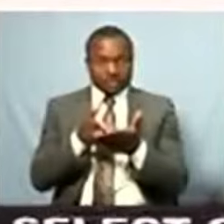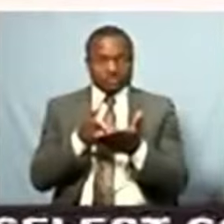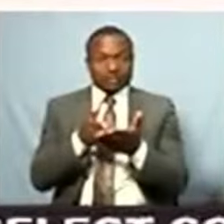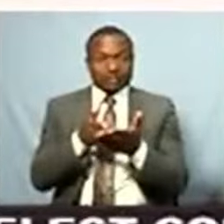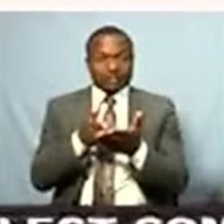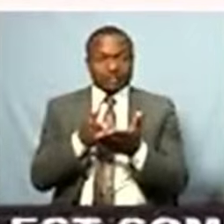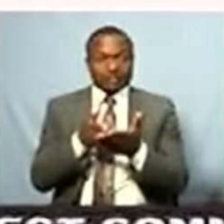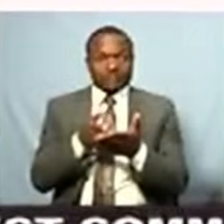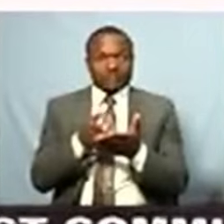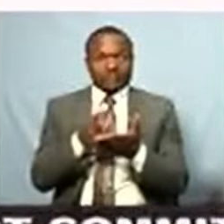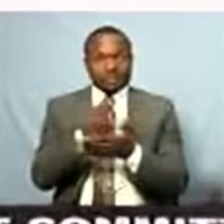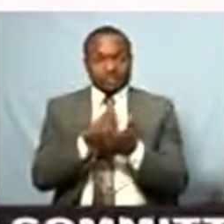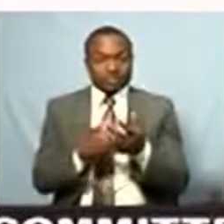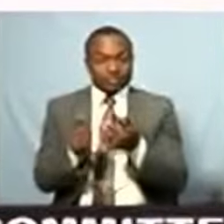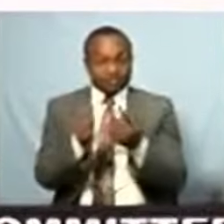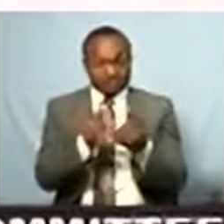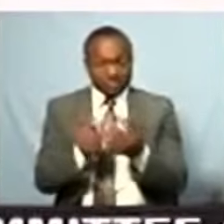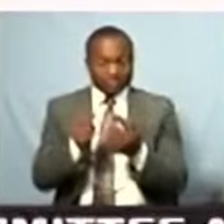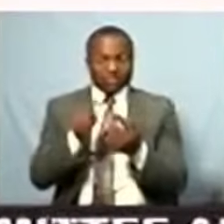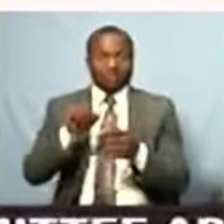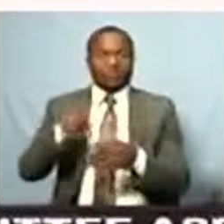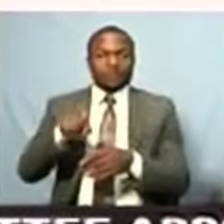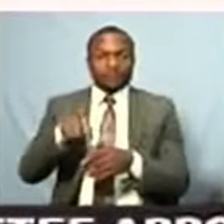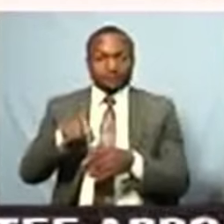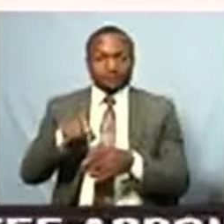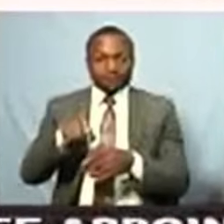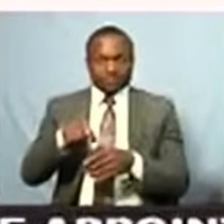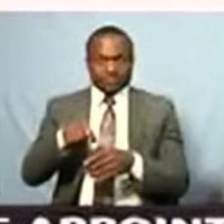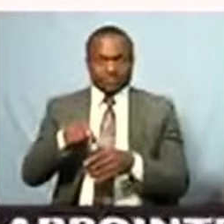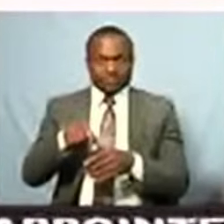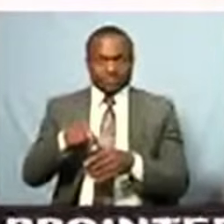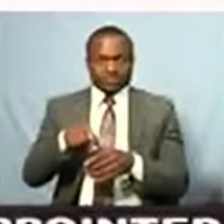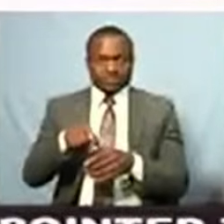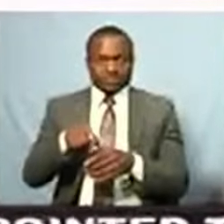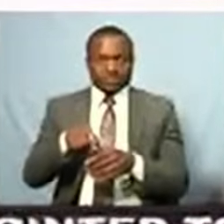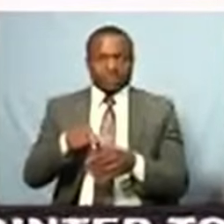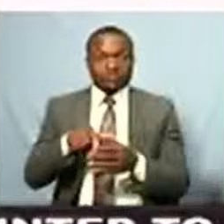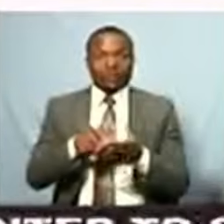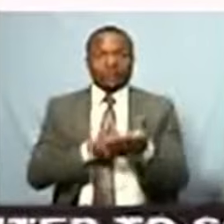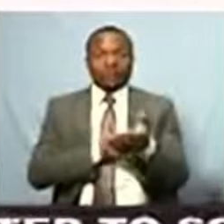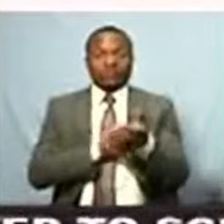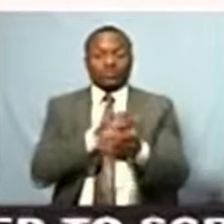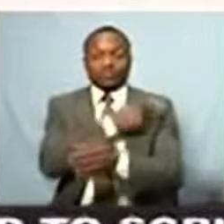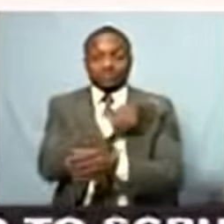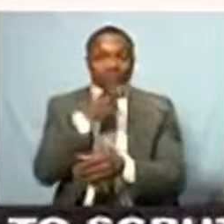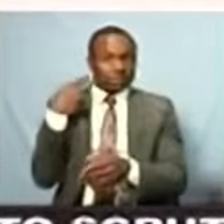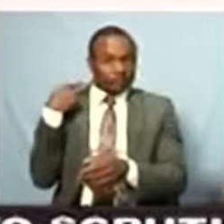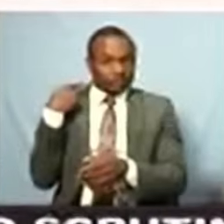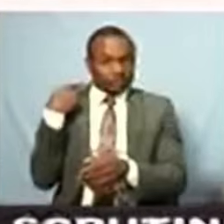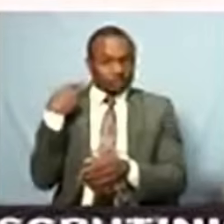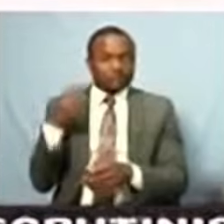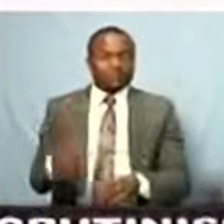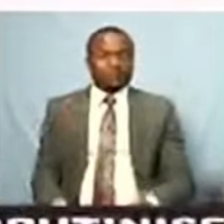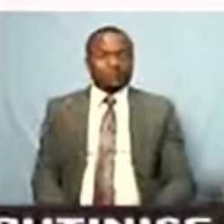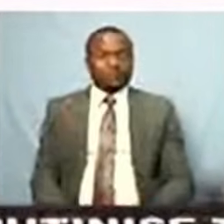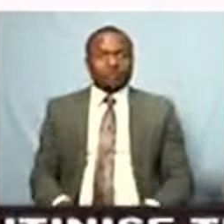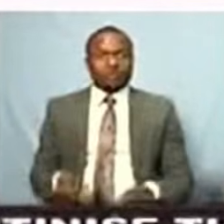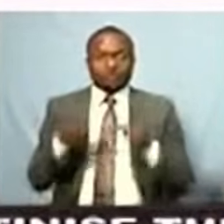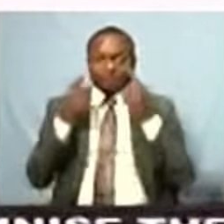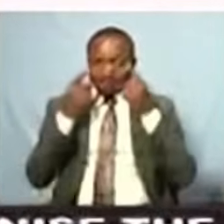that there are circumstances when it is necessary to prorogue Parliament, such as the threatened public